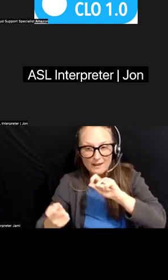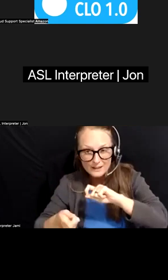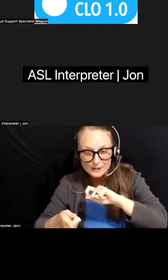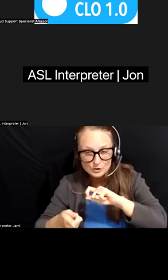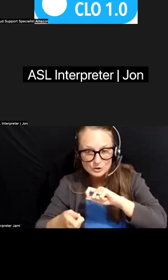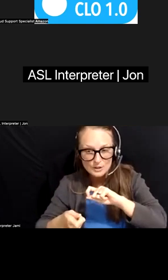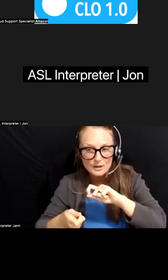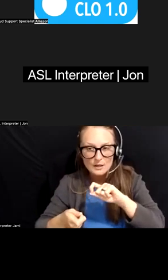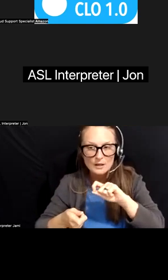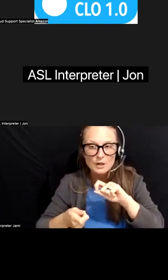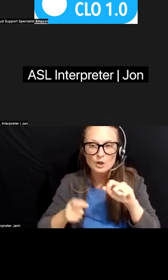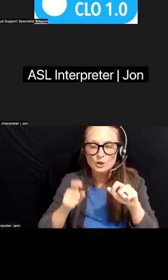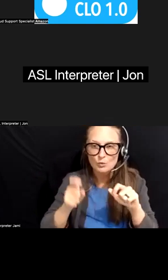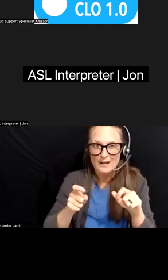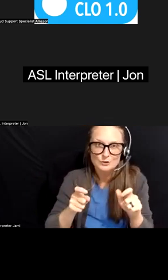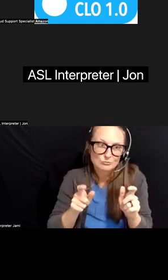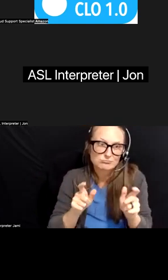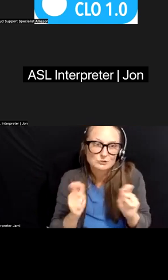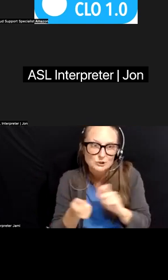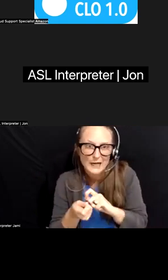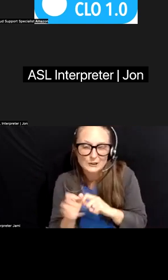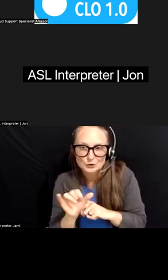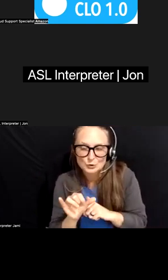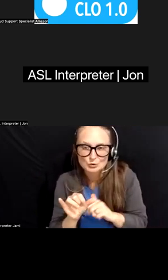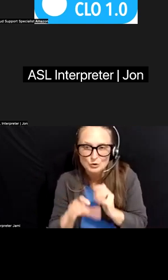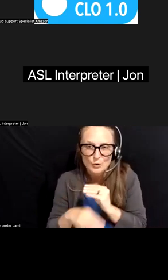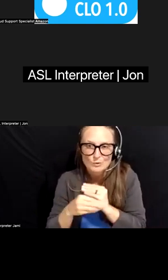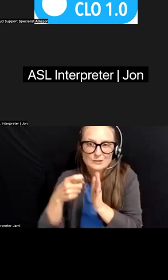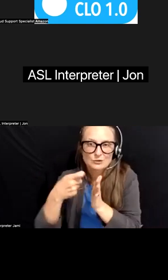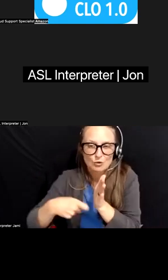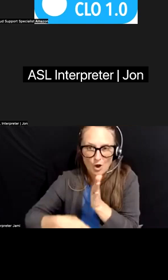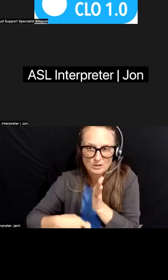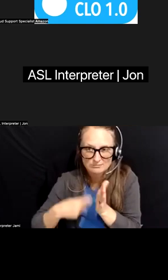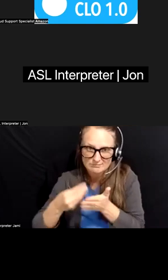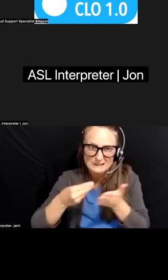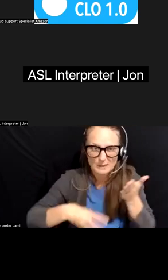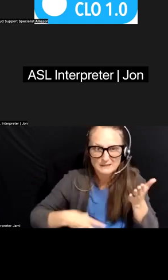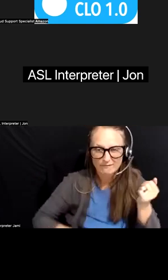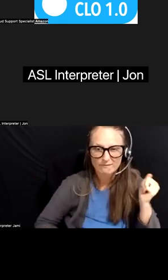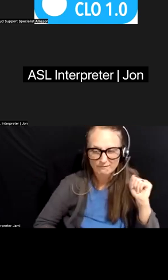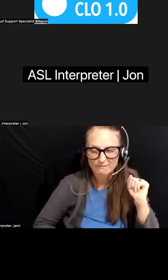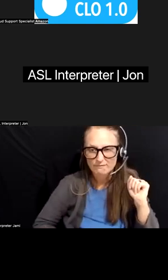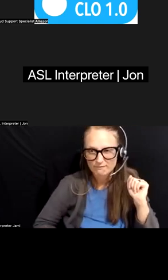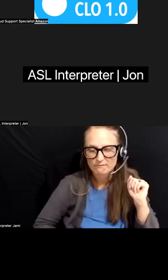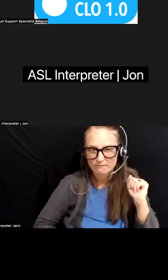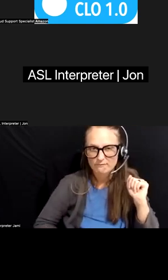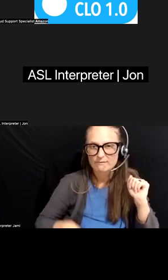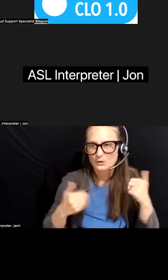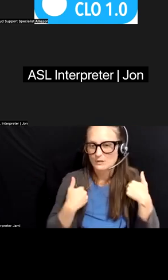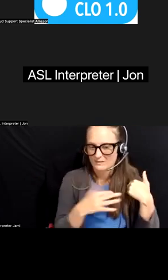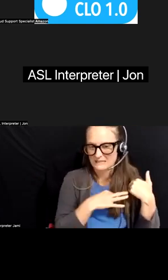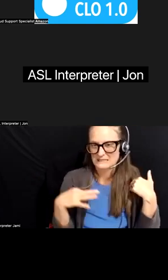you had to change with it, and there was additional costs, pretty expensive to do that. You had to have staff